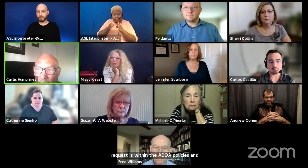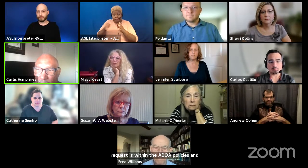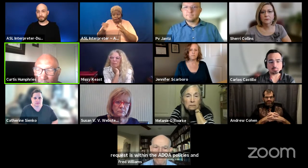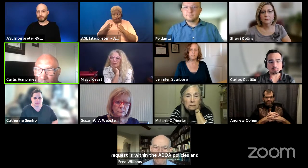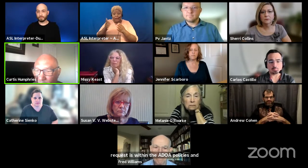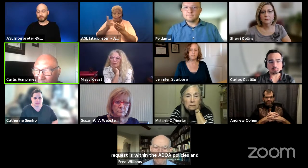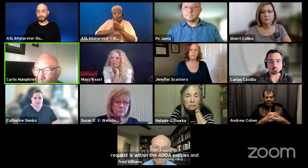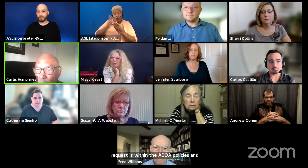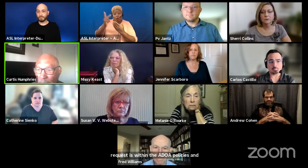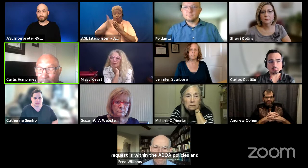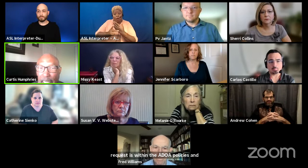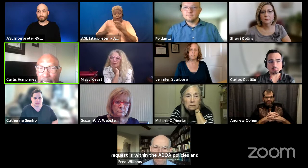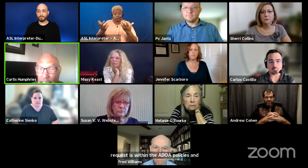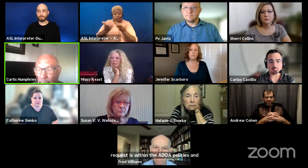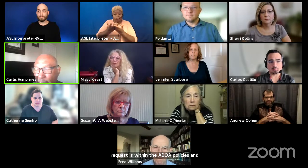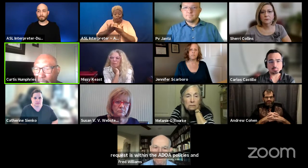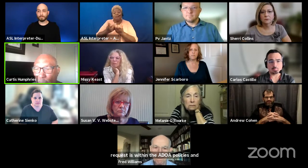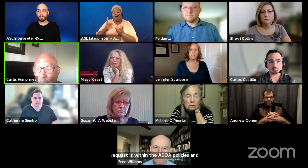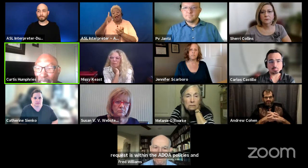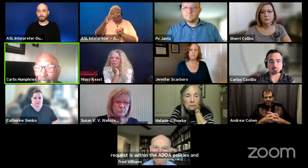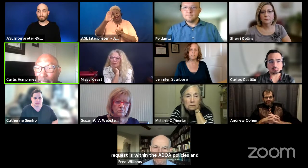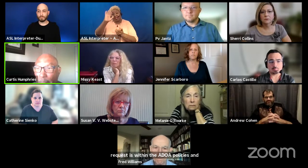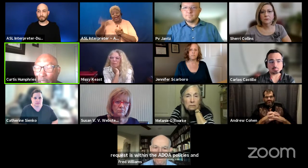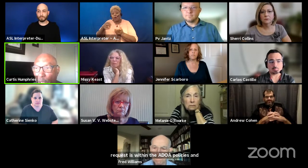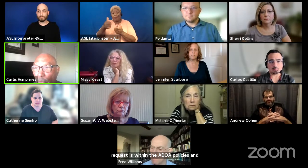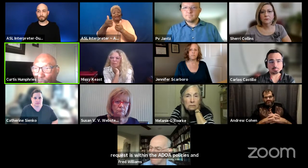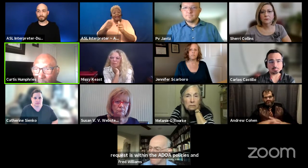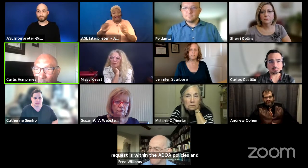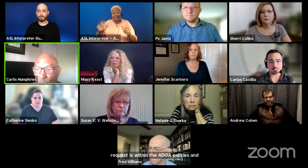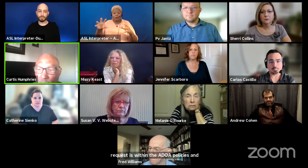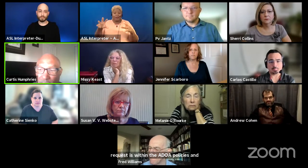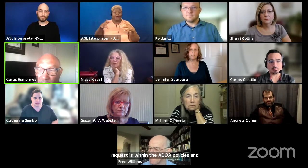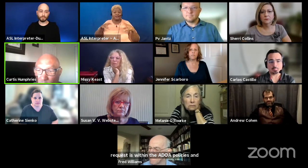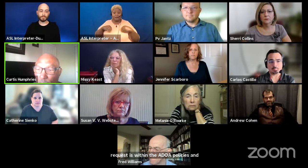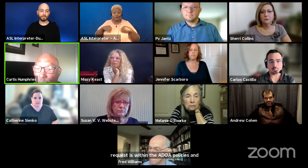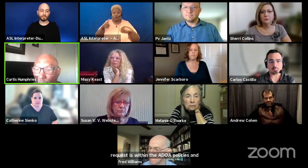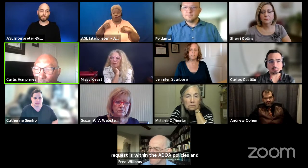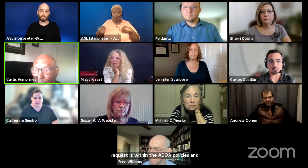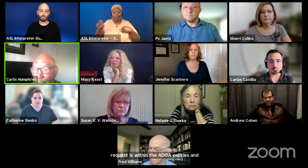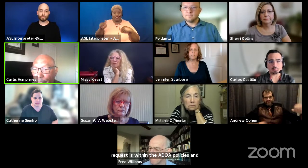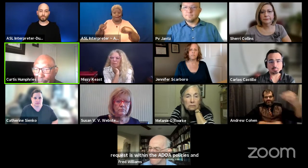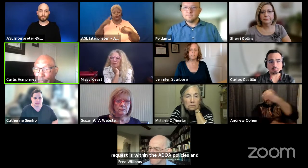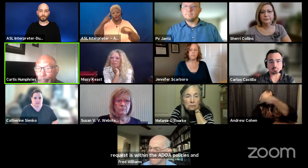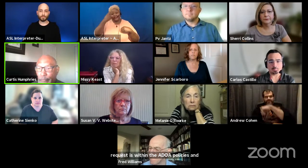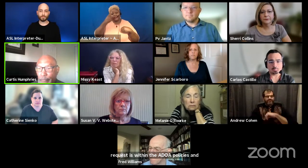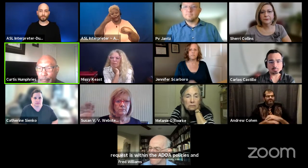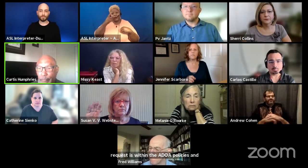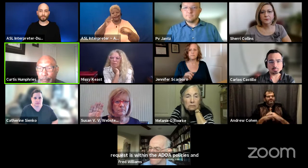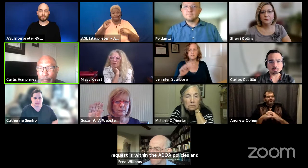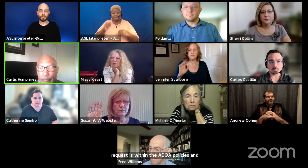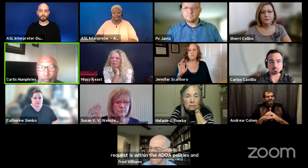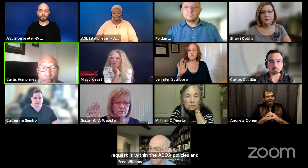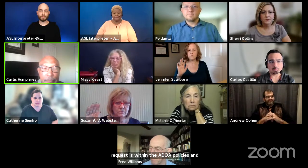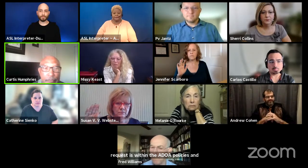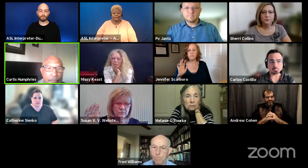programs, then I think that will be, anything will be acceptable for them to consider.